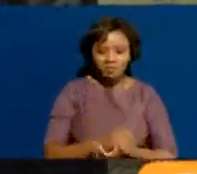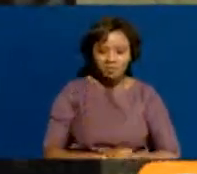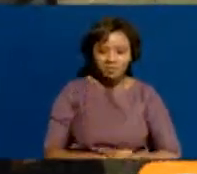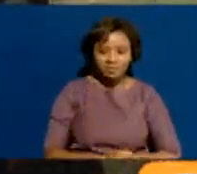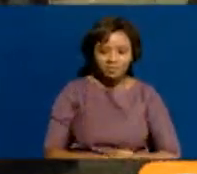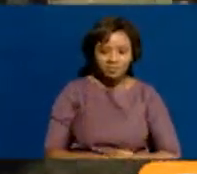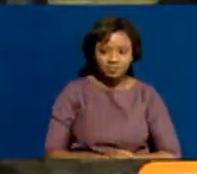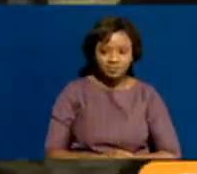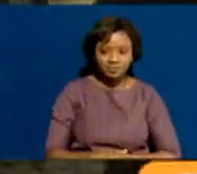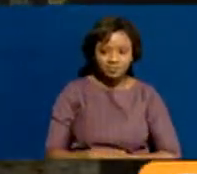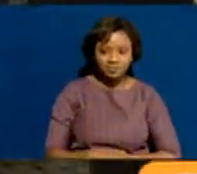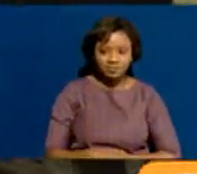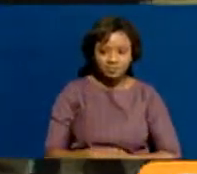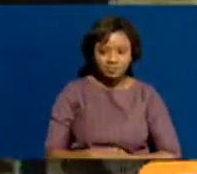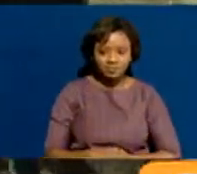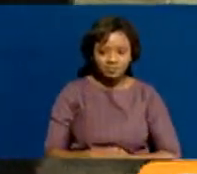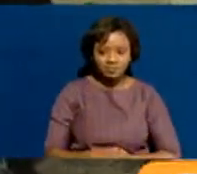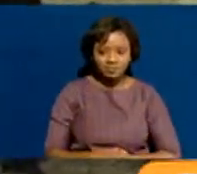dollars?